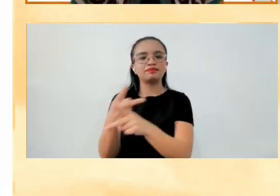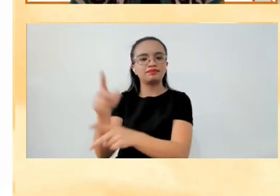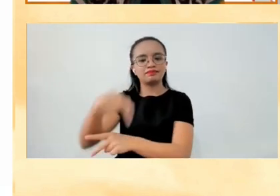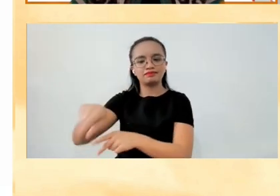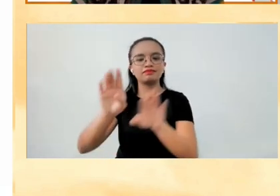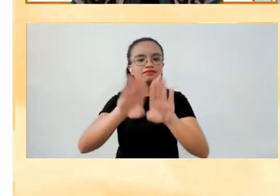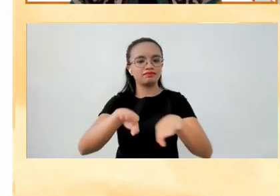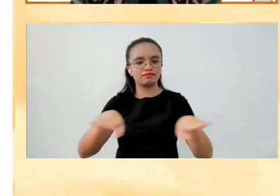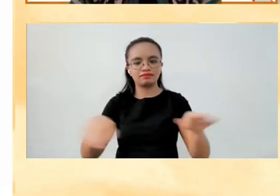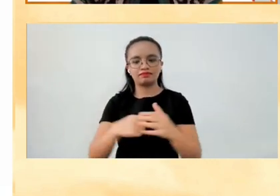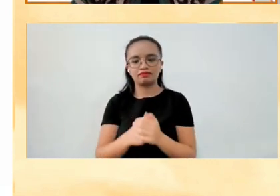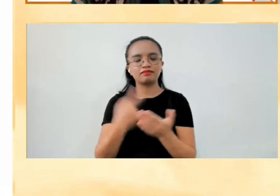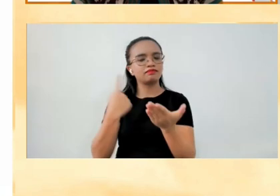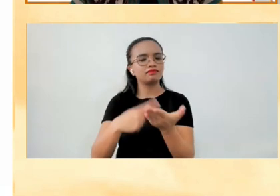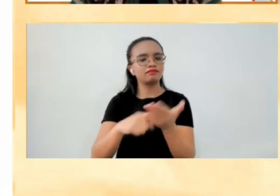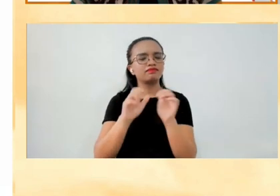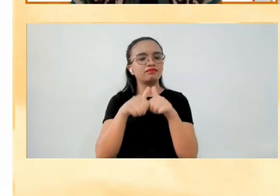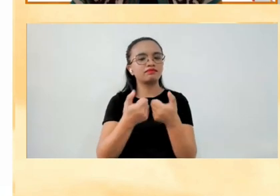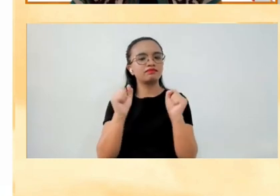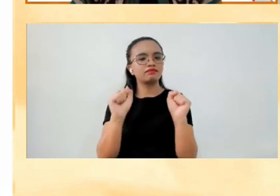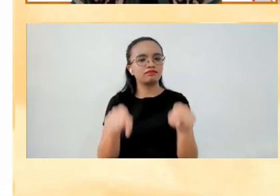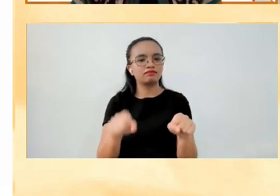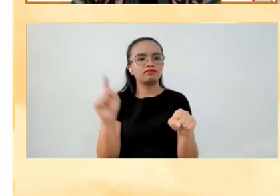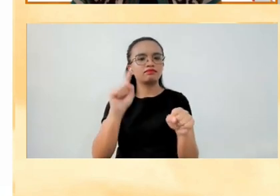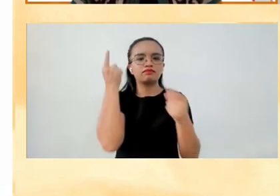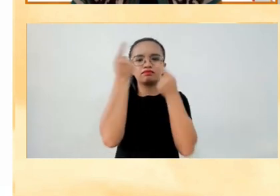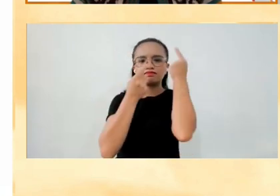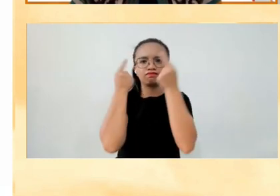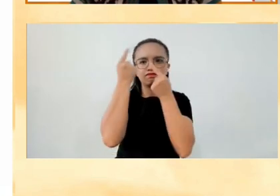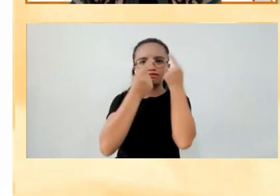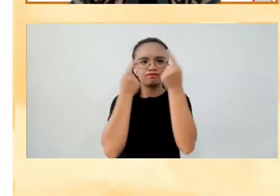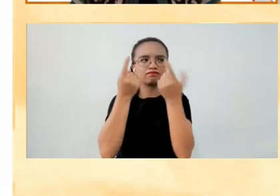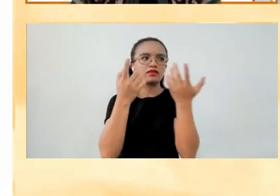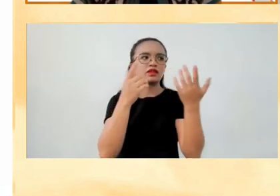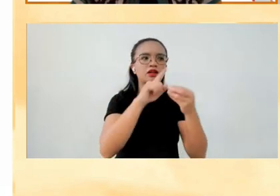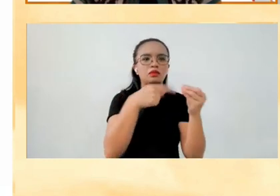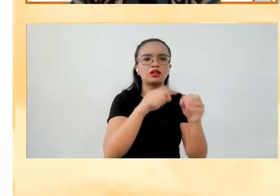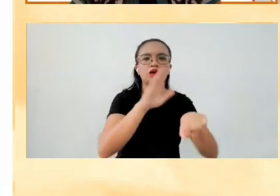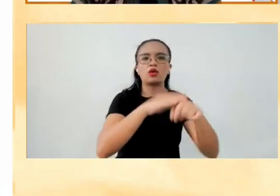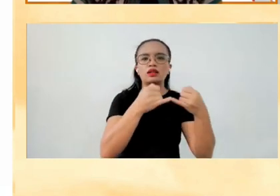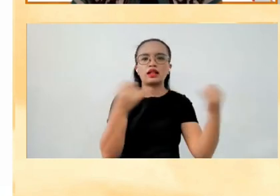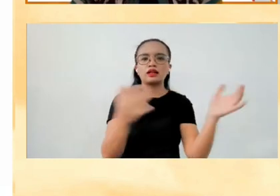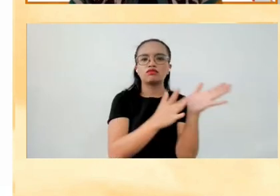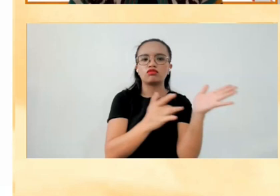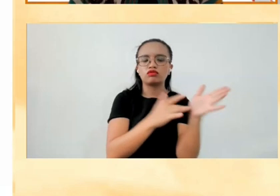and discuss how we can respond to the alarming concerns of online exploitation and abuse.